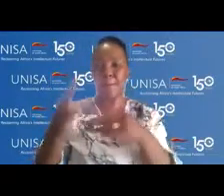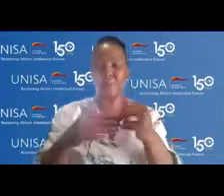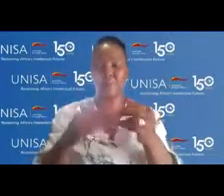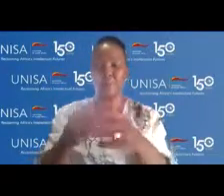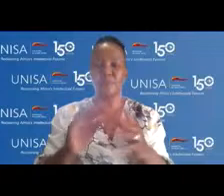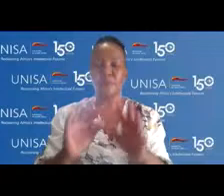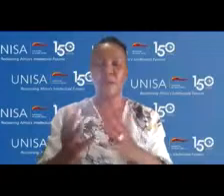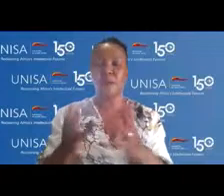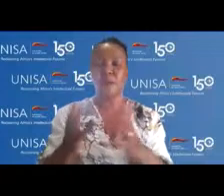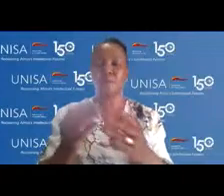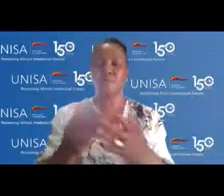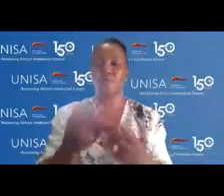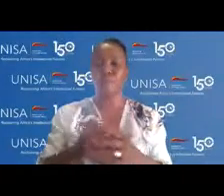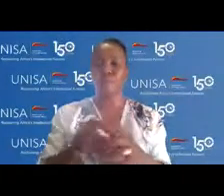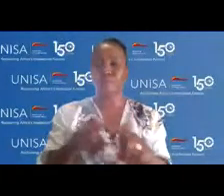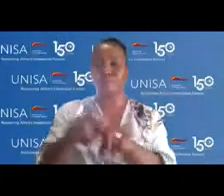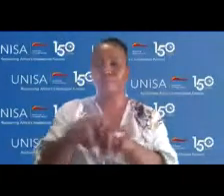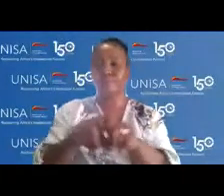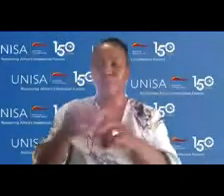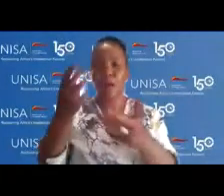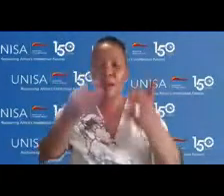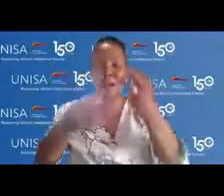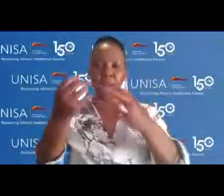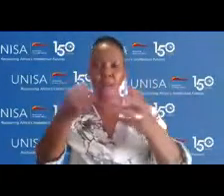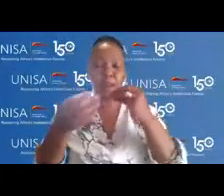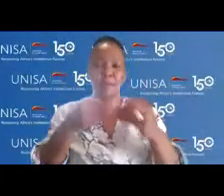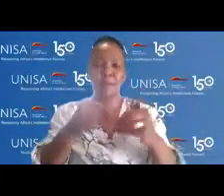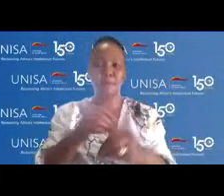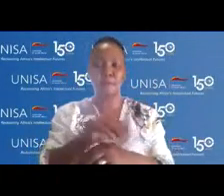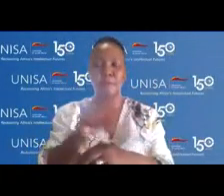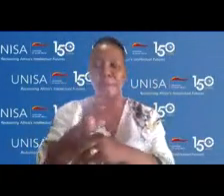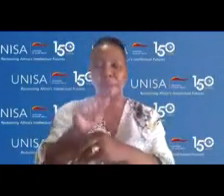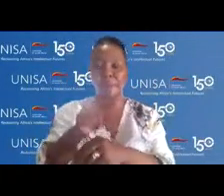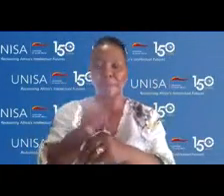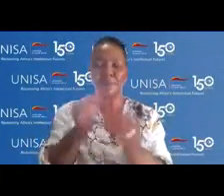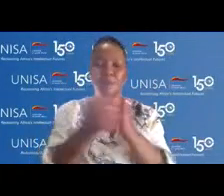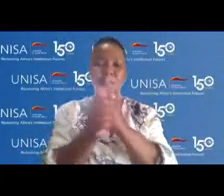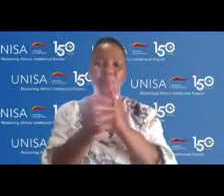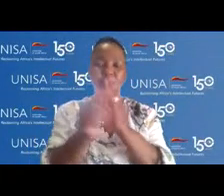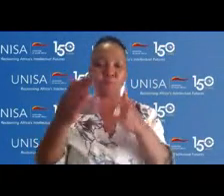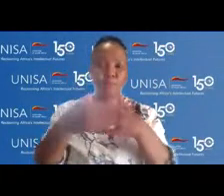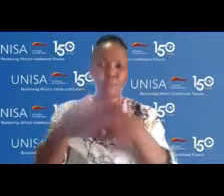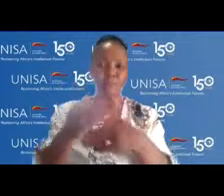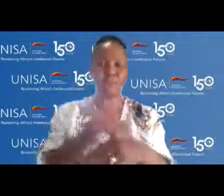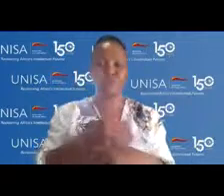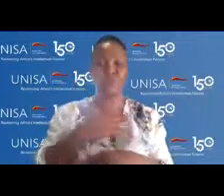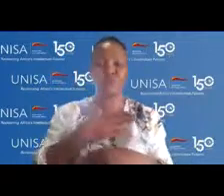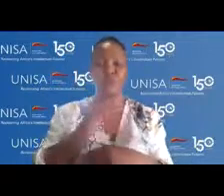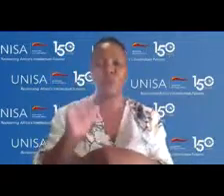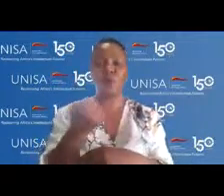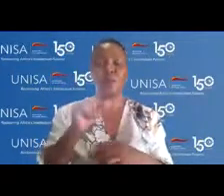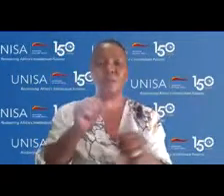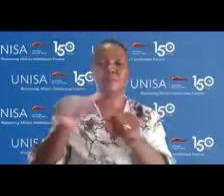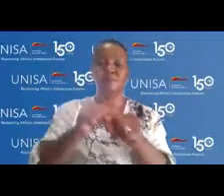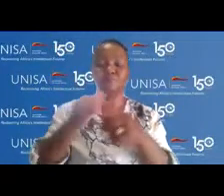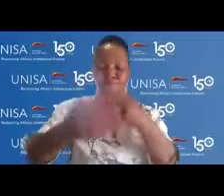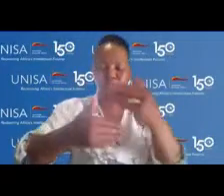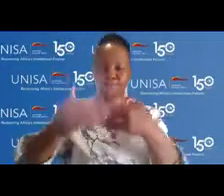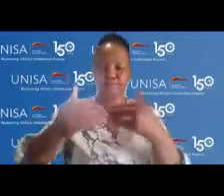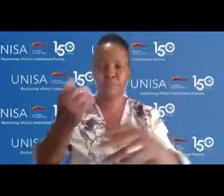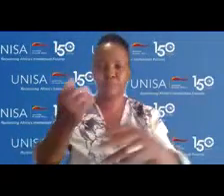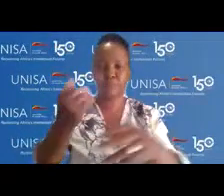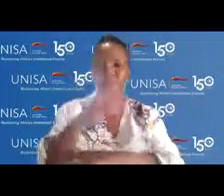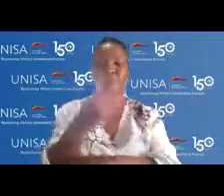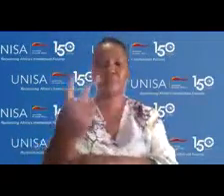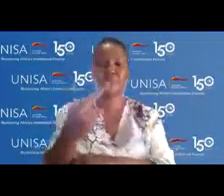learned and master these skills more further as well. So we wish you all the best as you proceed in day 2. And we do look forward for some of